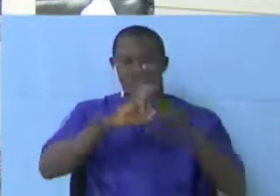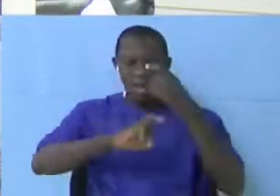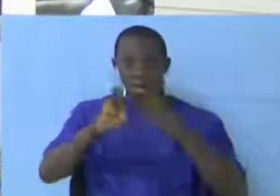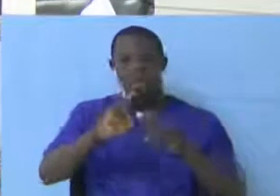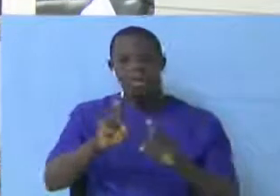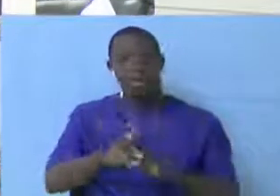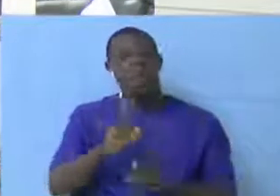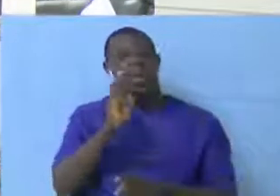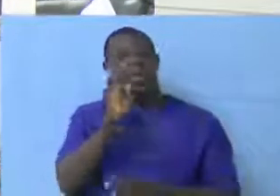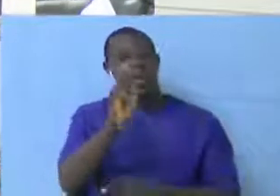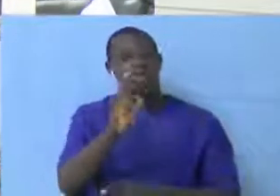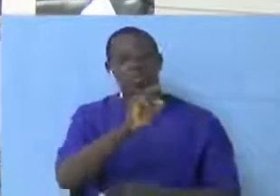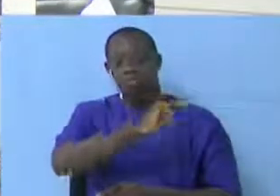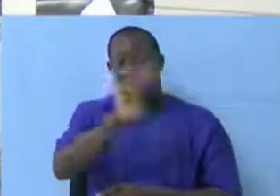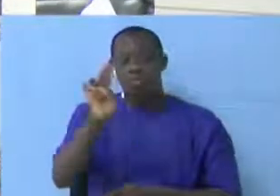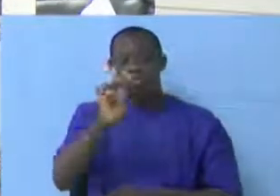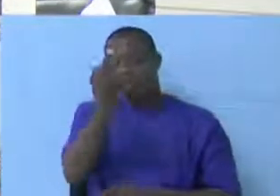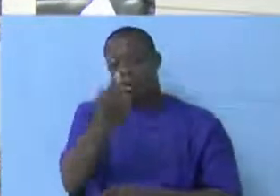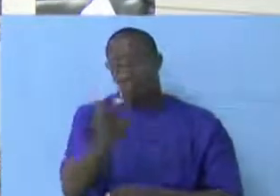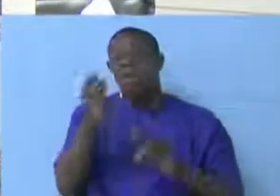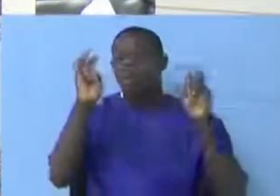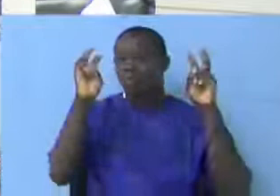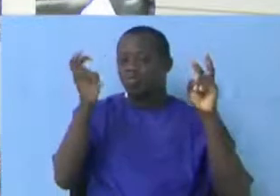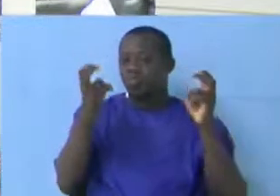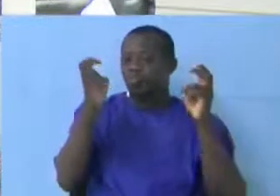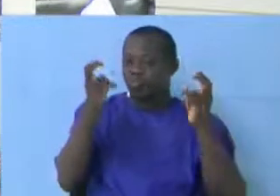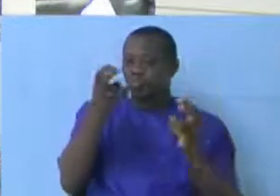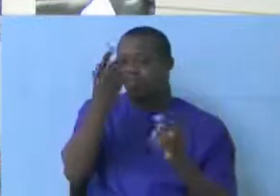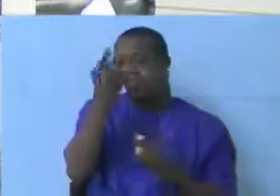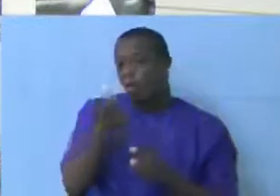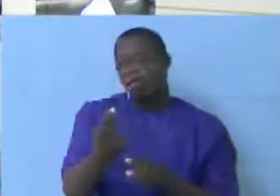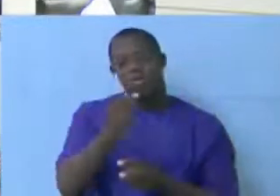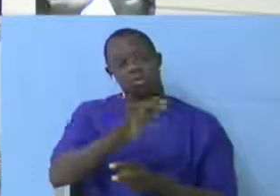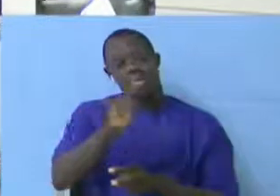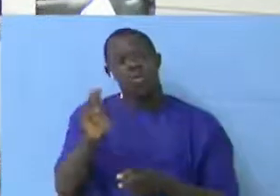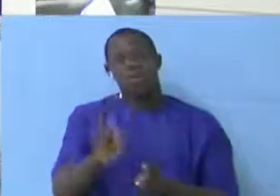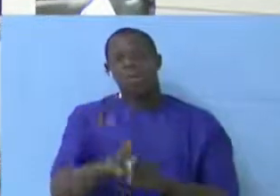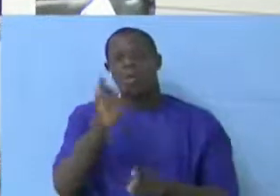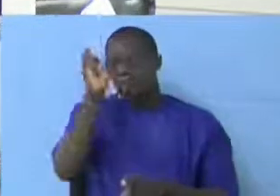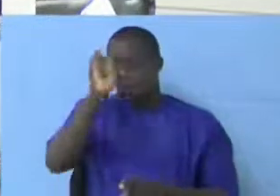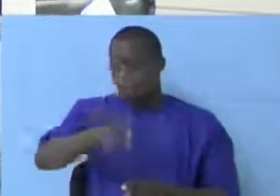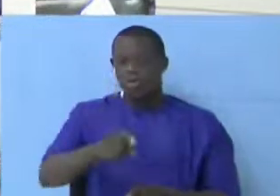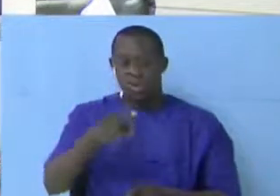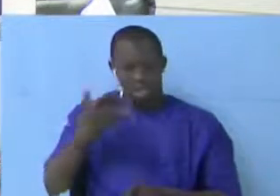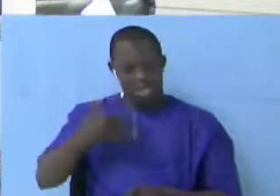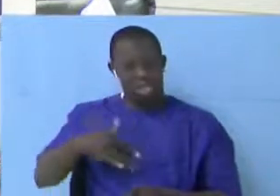But let it just not be a slogan. But we have to live it.